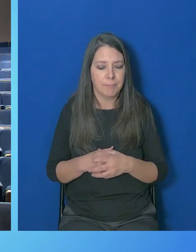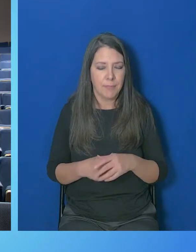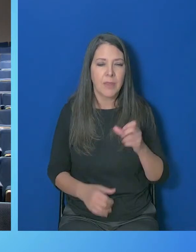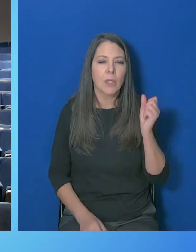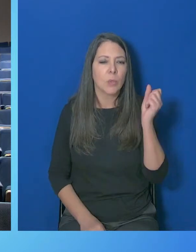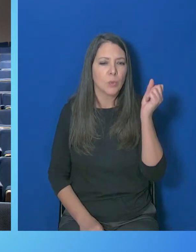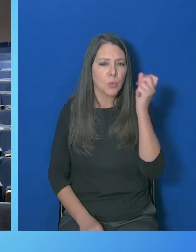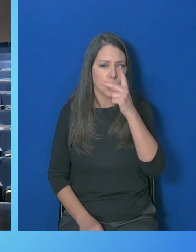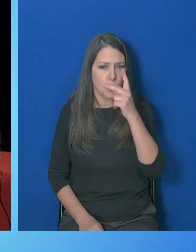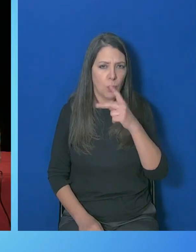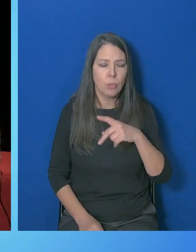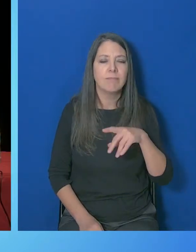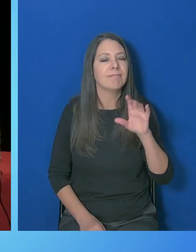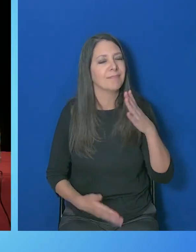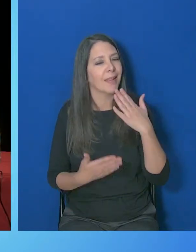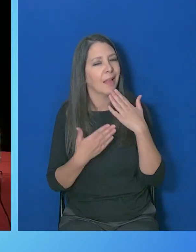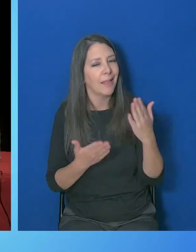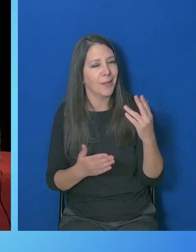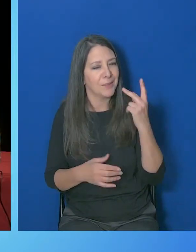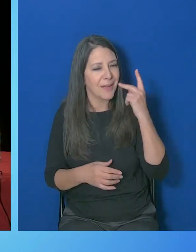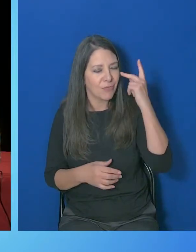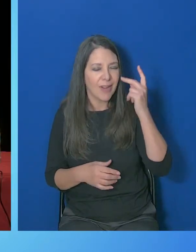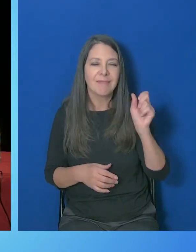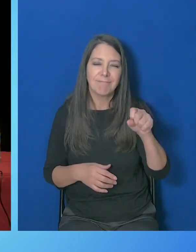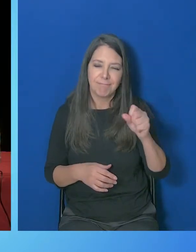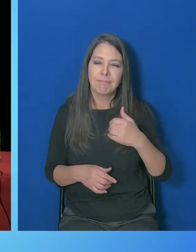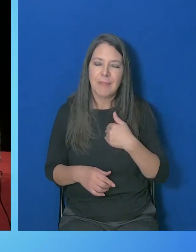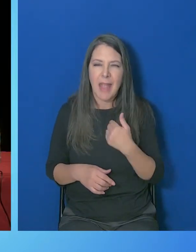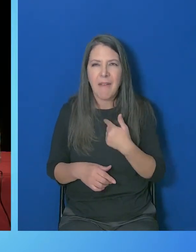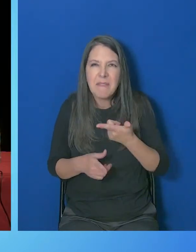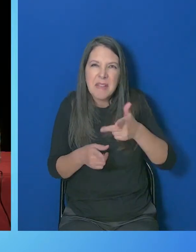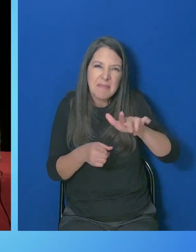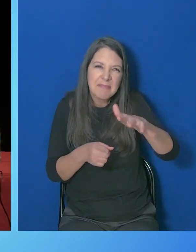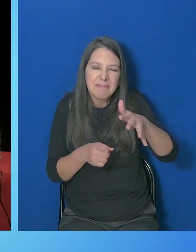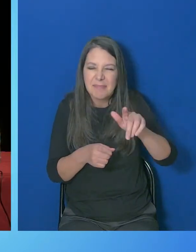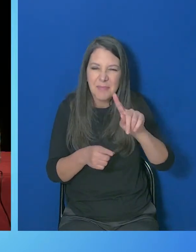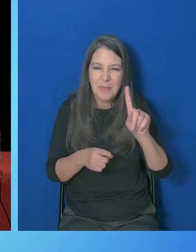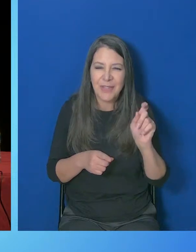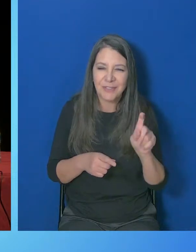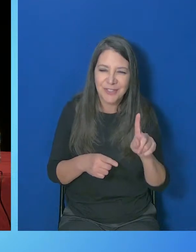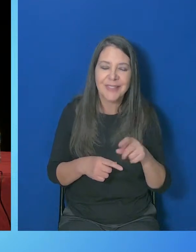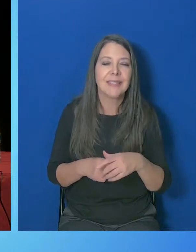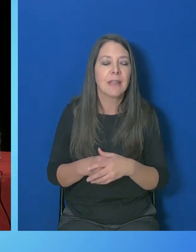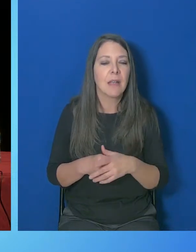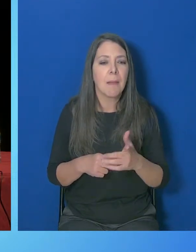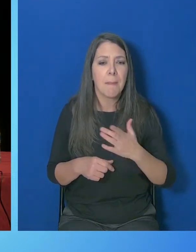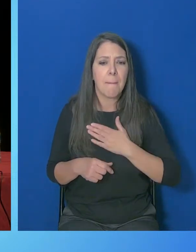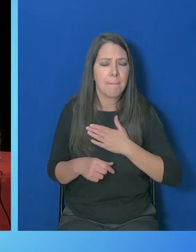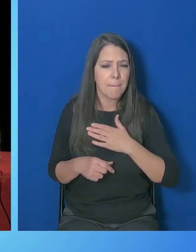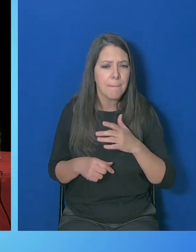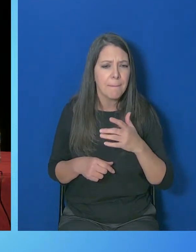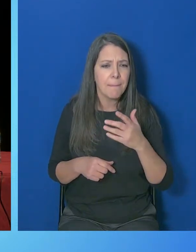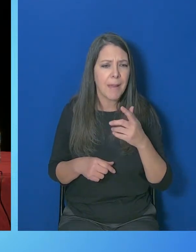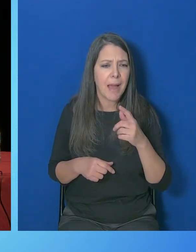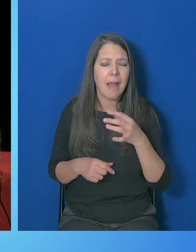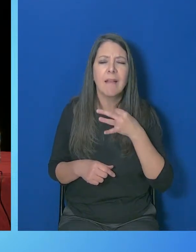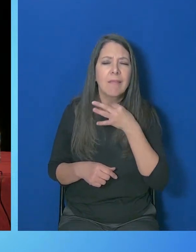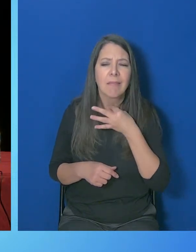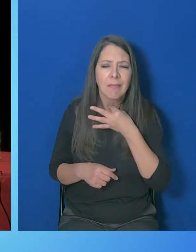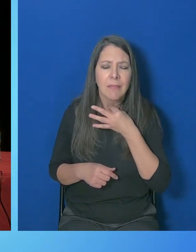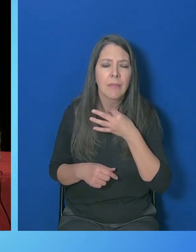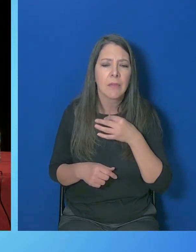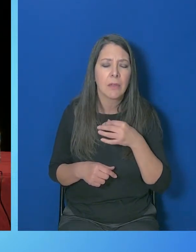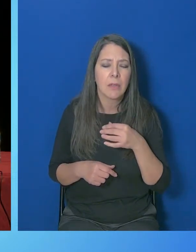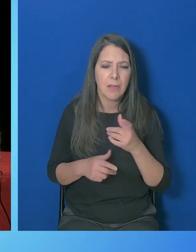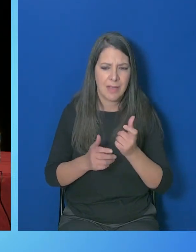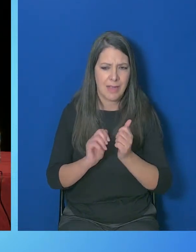have a sort of a question. I think one of the things I'm interested in is how what you guys